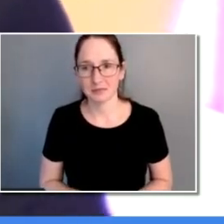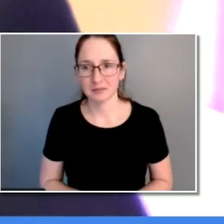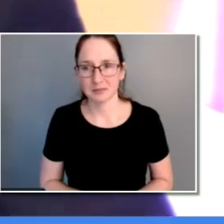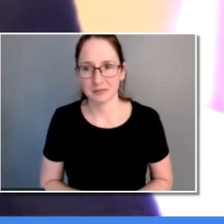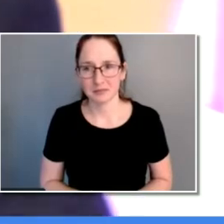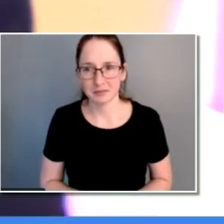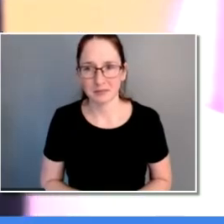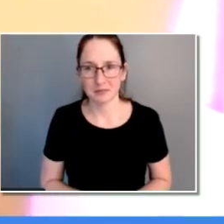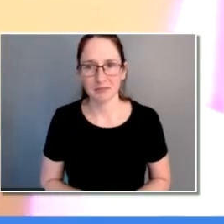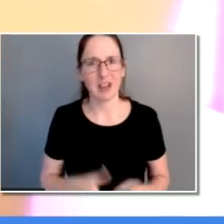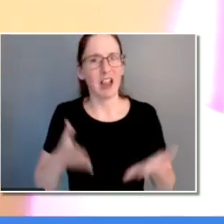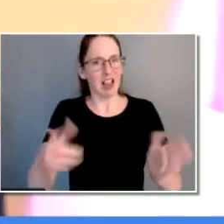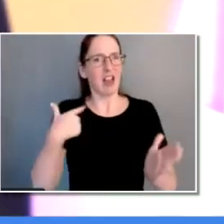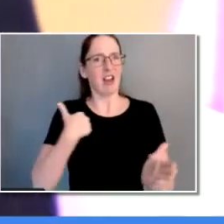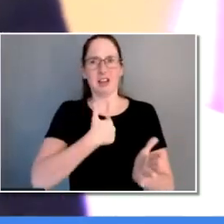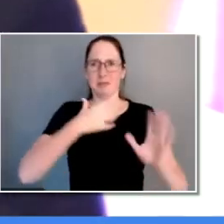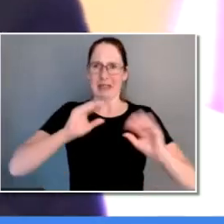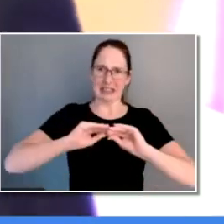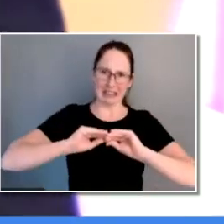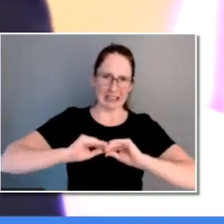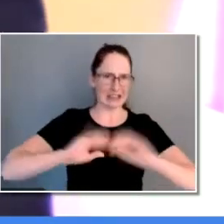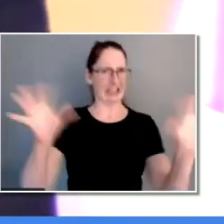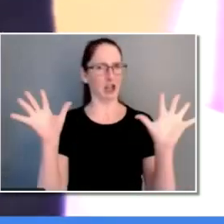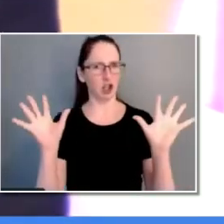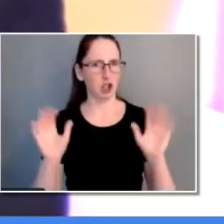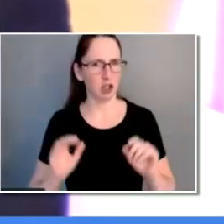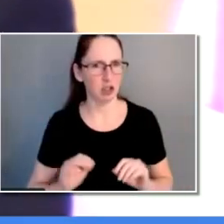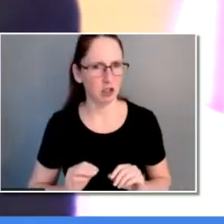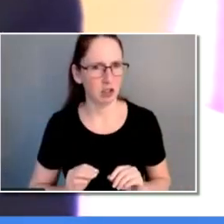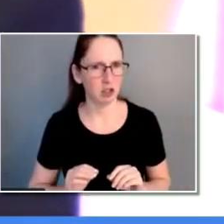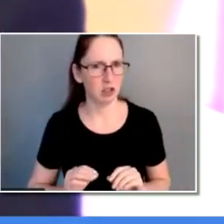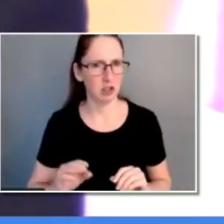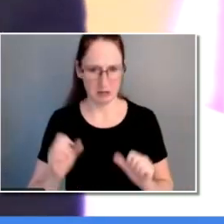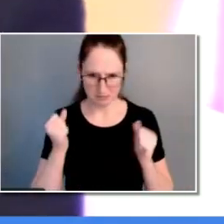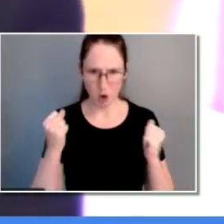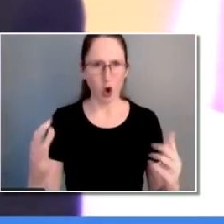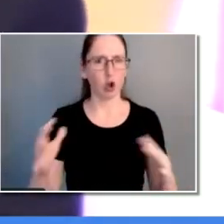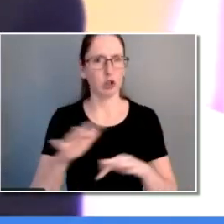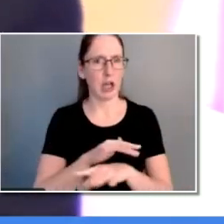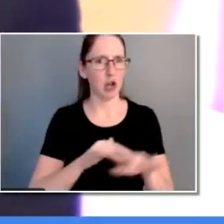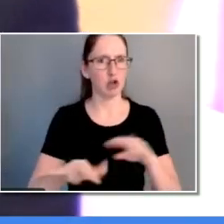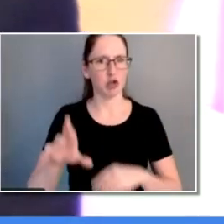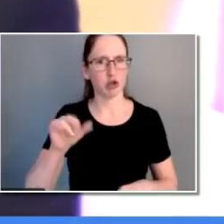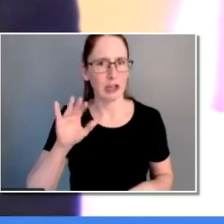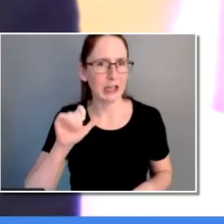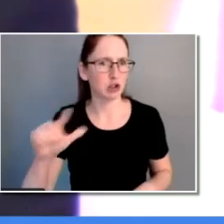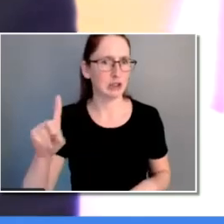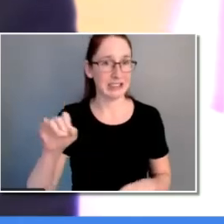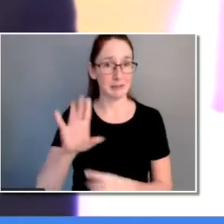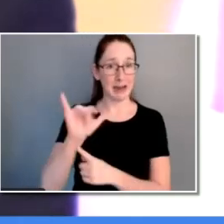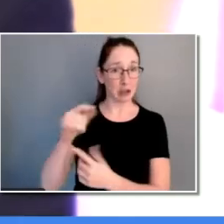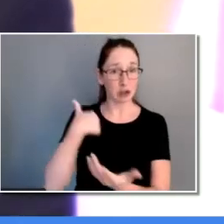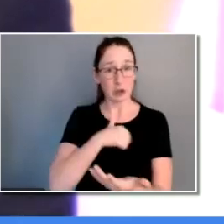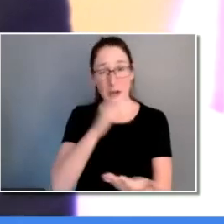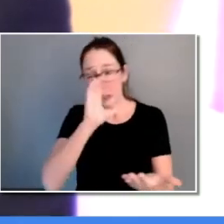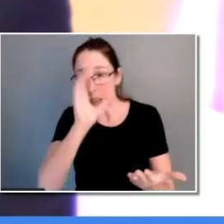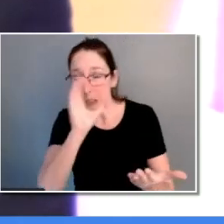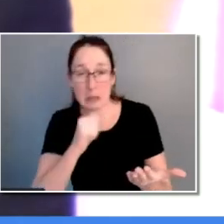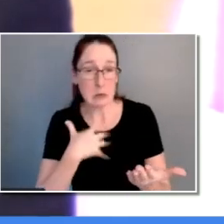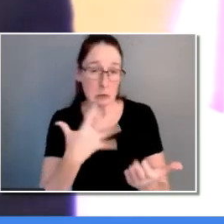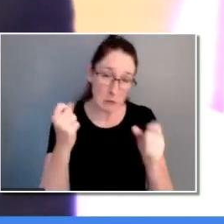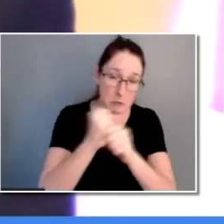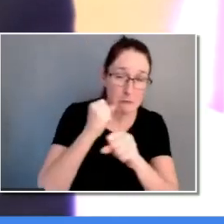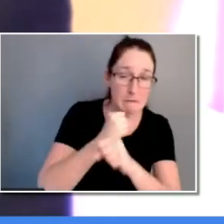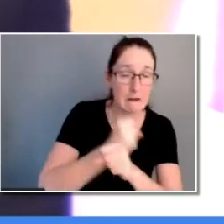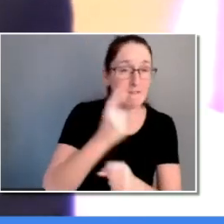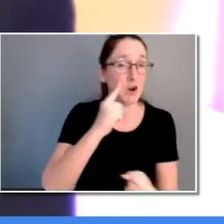Let us be very clear that the multiracial democracy that we seek and that we fight for and